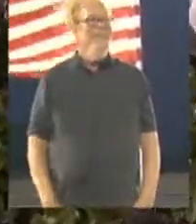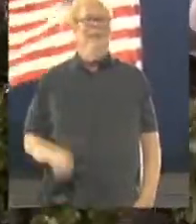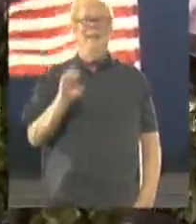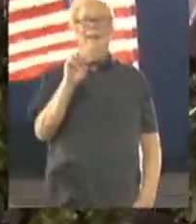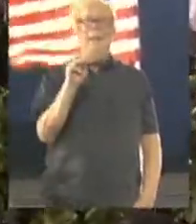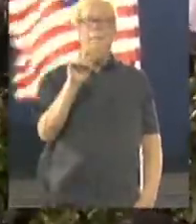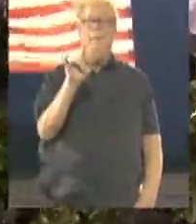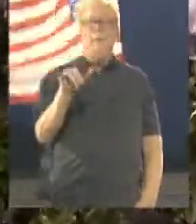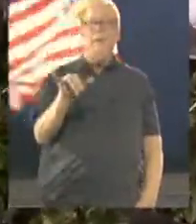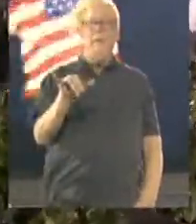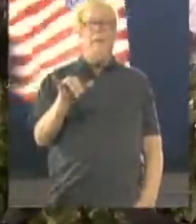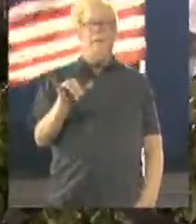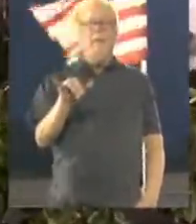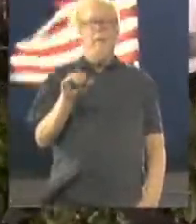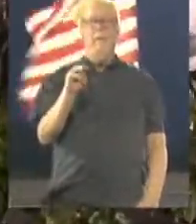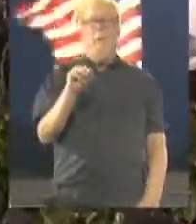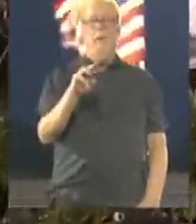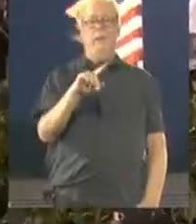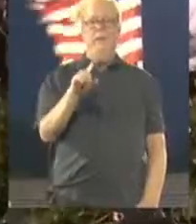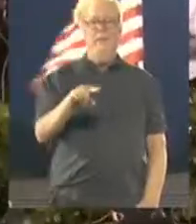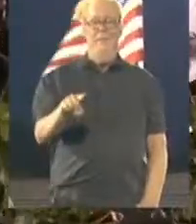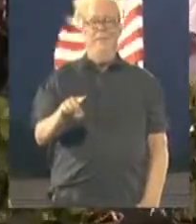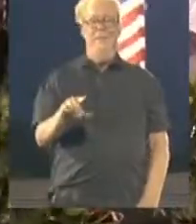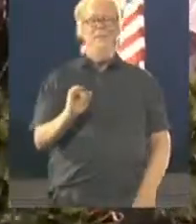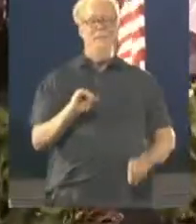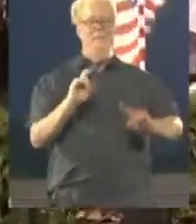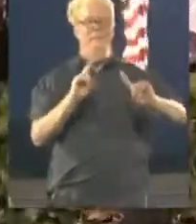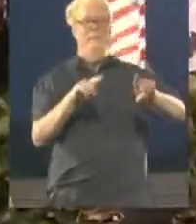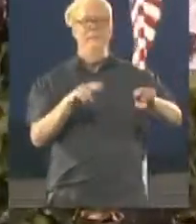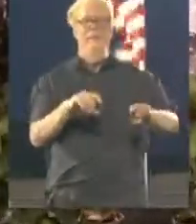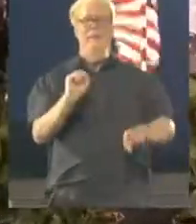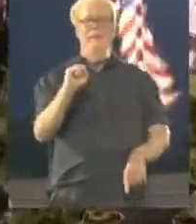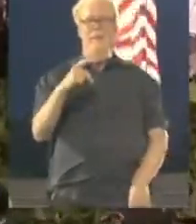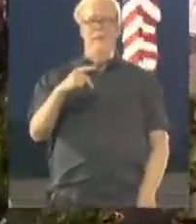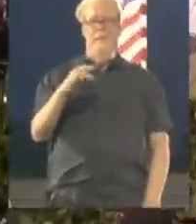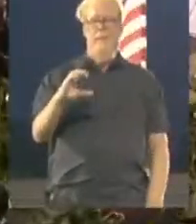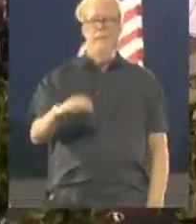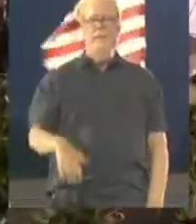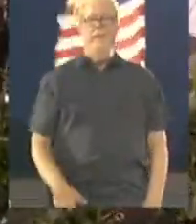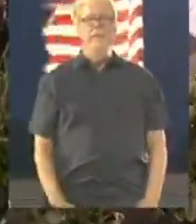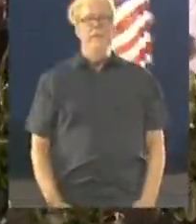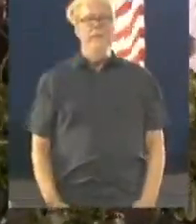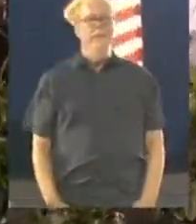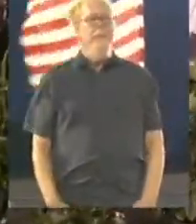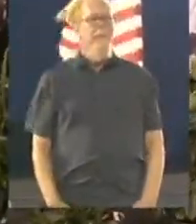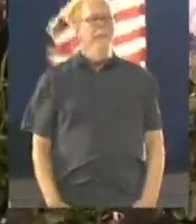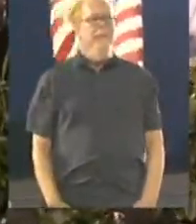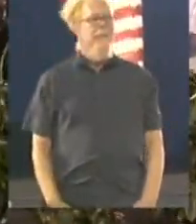Emily Deanne Martinez will be attending St. Philip's College.